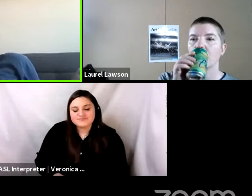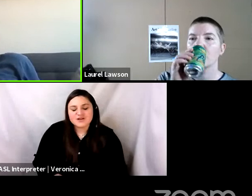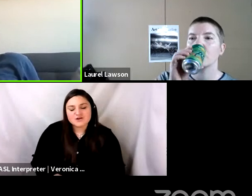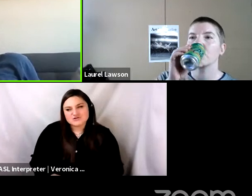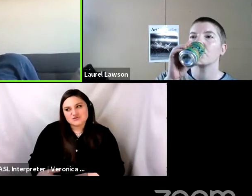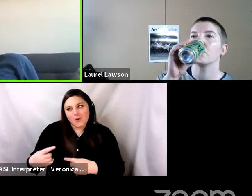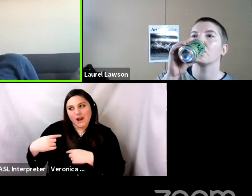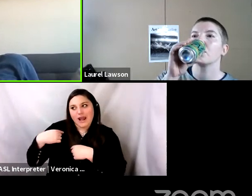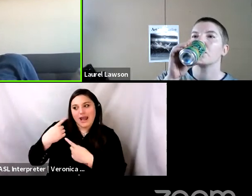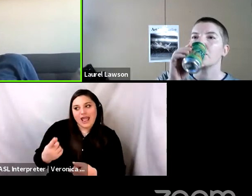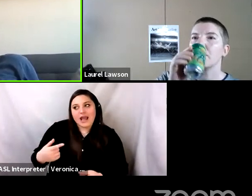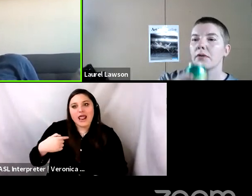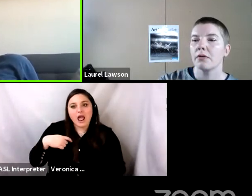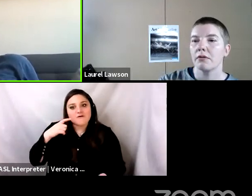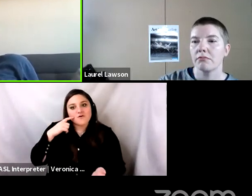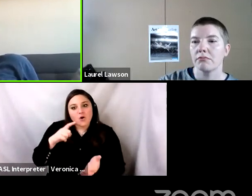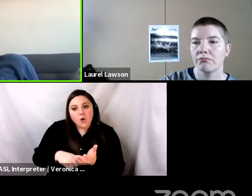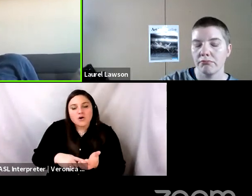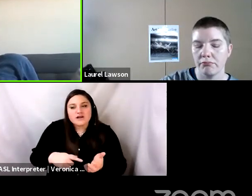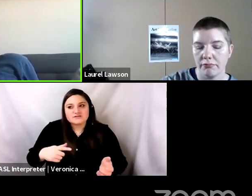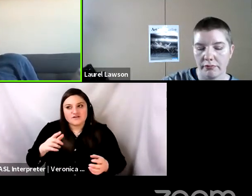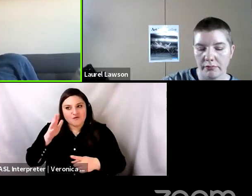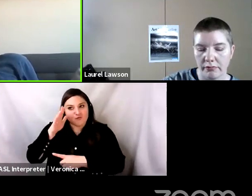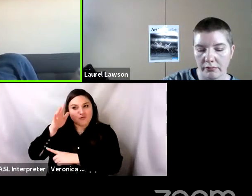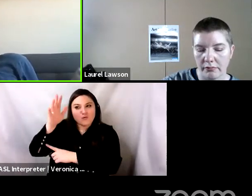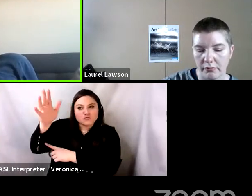lot. Not like, I guess,